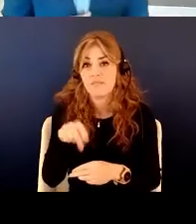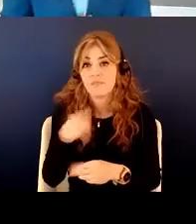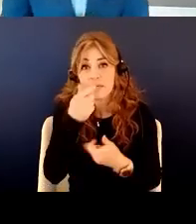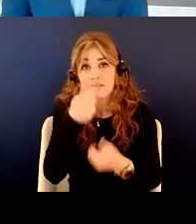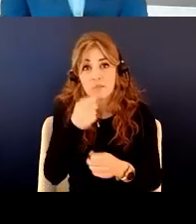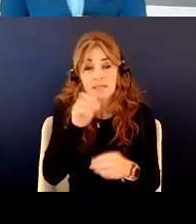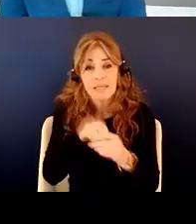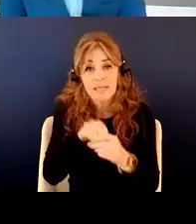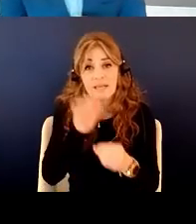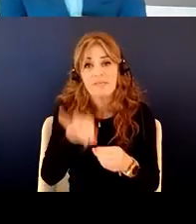then you calculate a partial correlation.